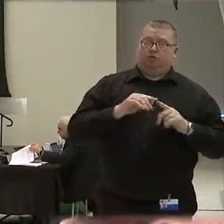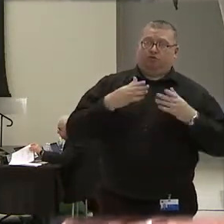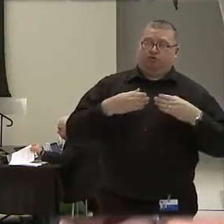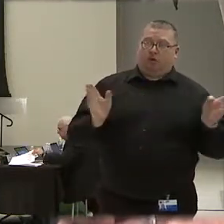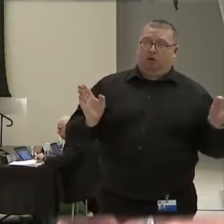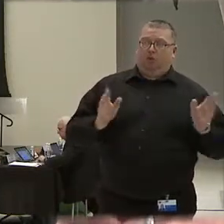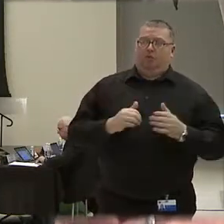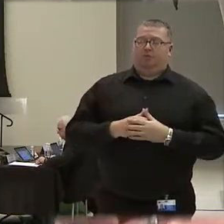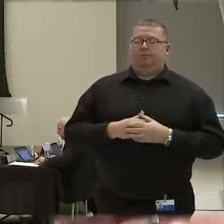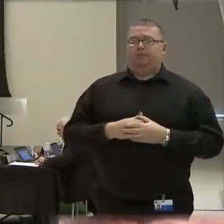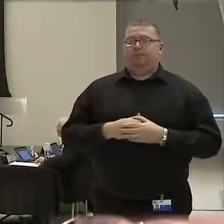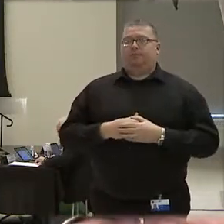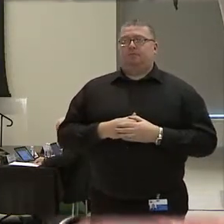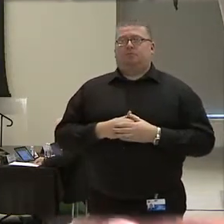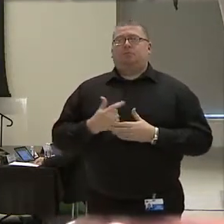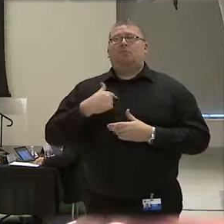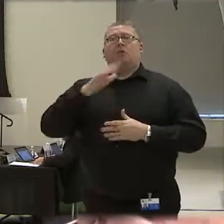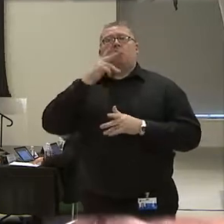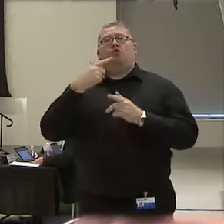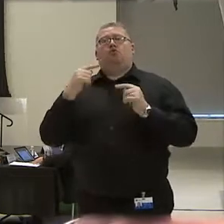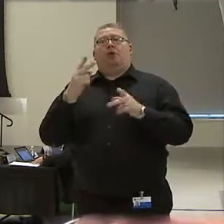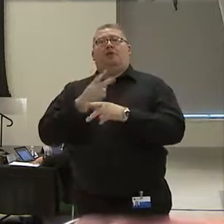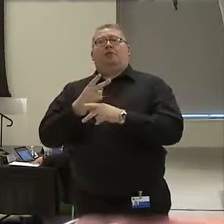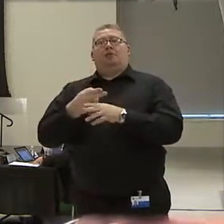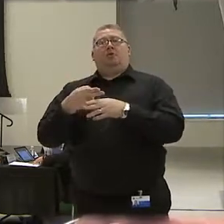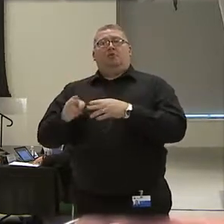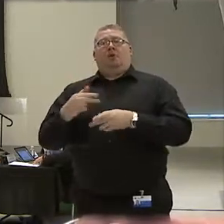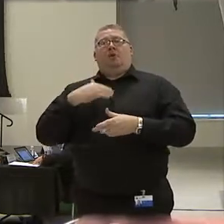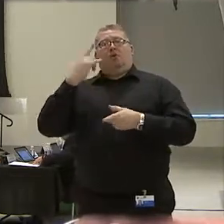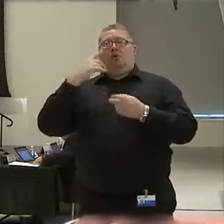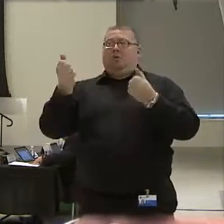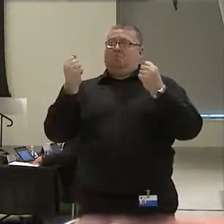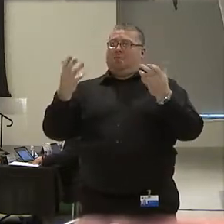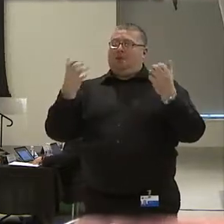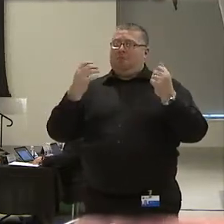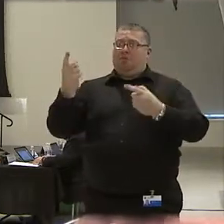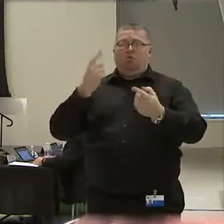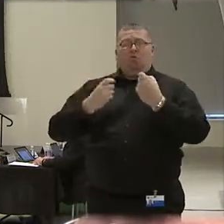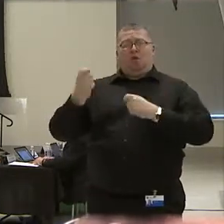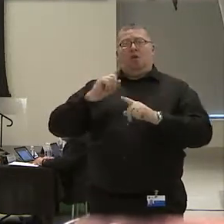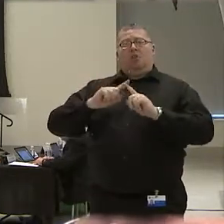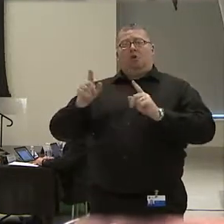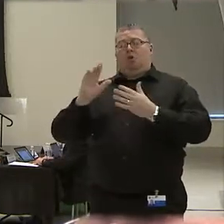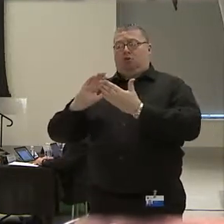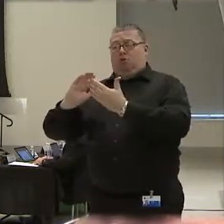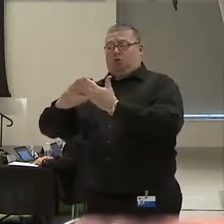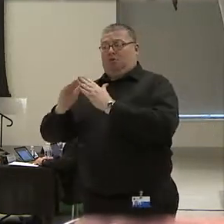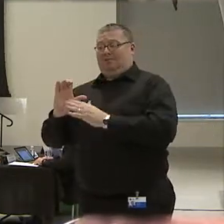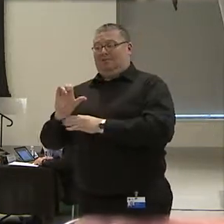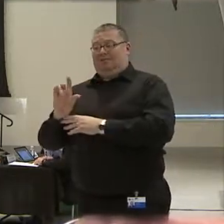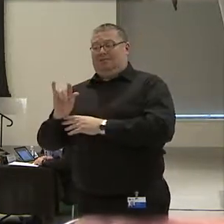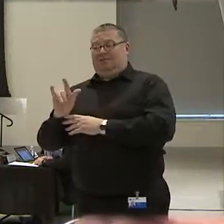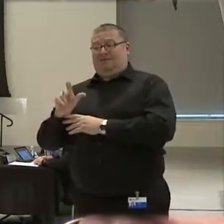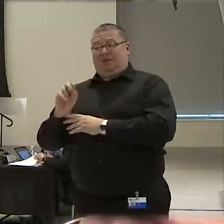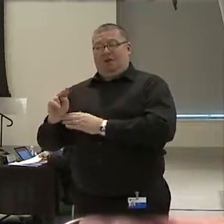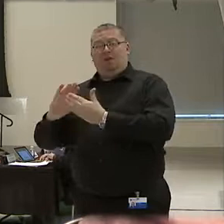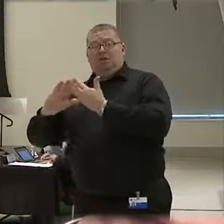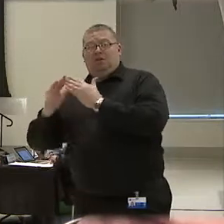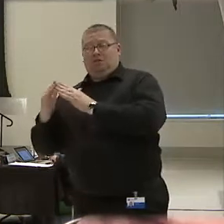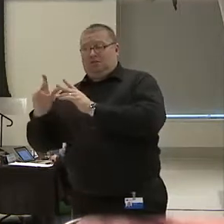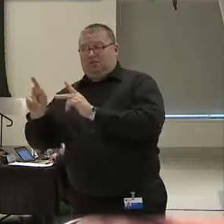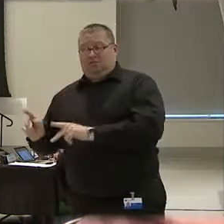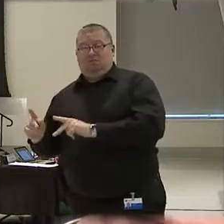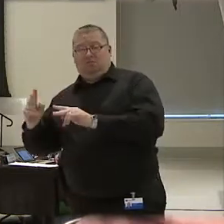You know, I'll try to keep this brief. I know you have many, many questions, but civilian oversight is the